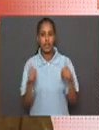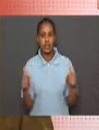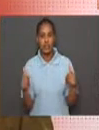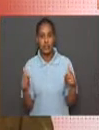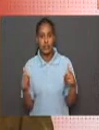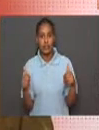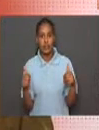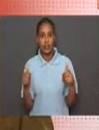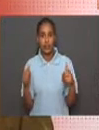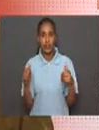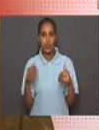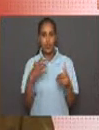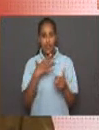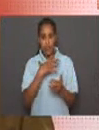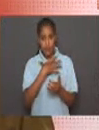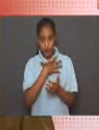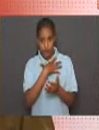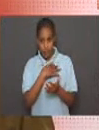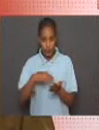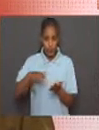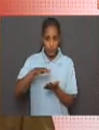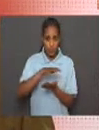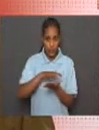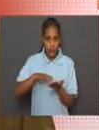separation, froth flotation,